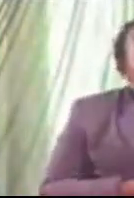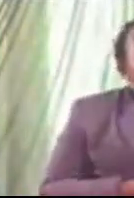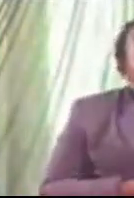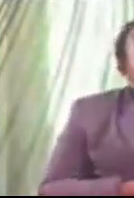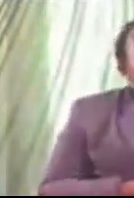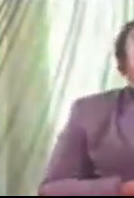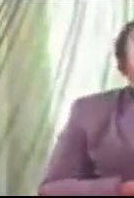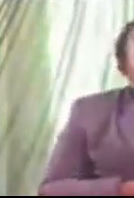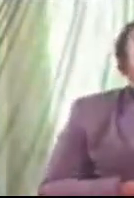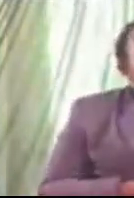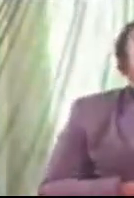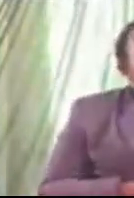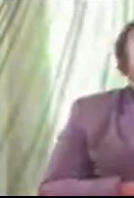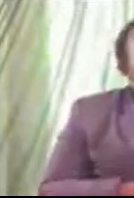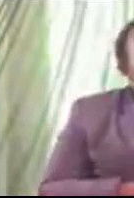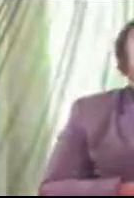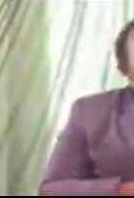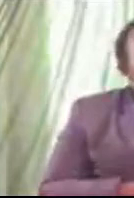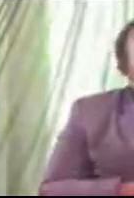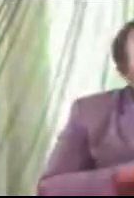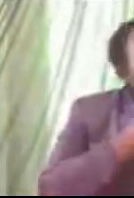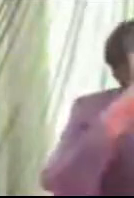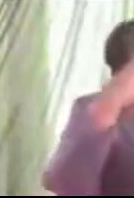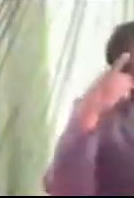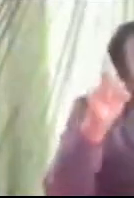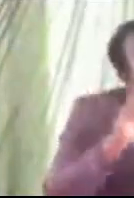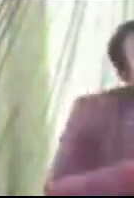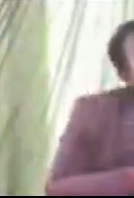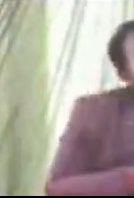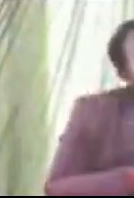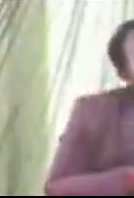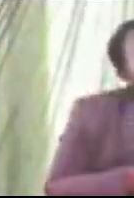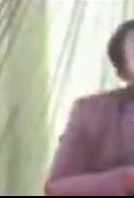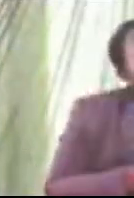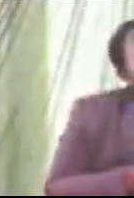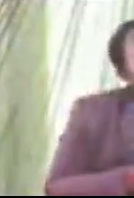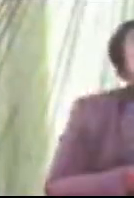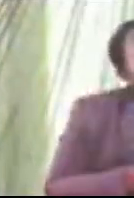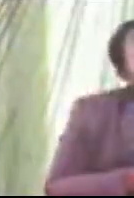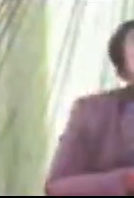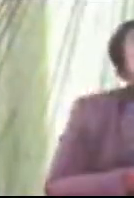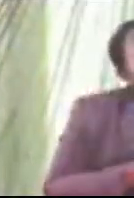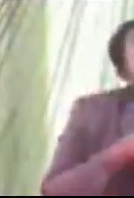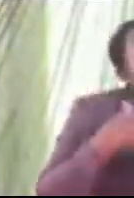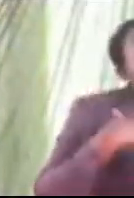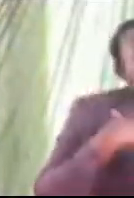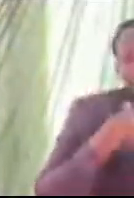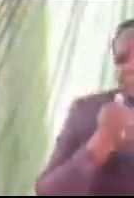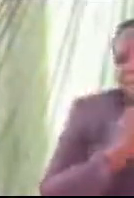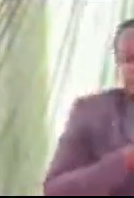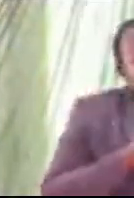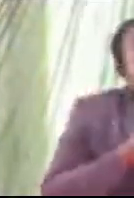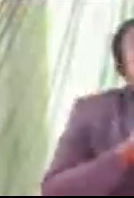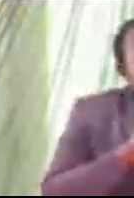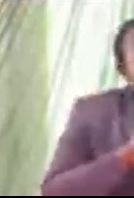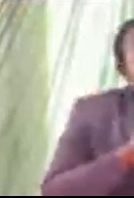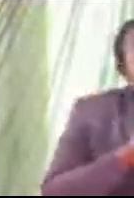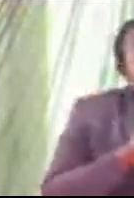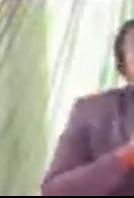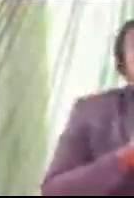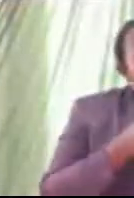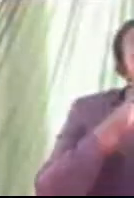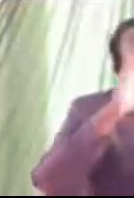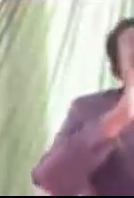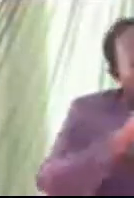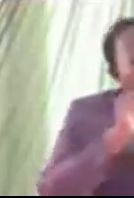Just carry on. I'm asking whether you just tell me. I want it on record that you don't remember. I recall eyewitnesses and so